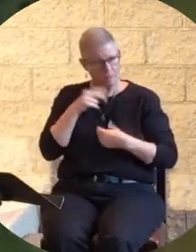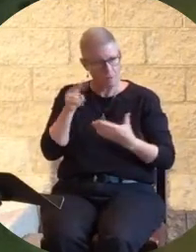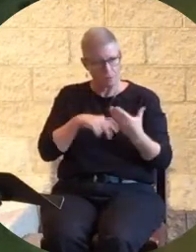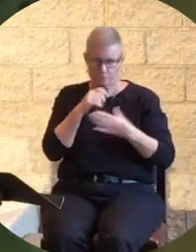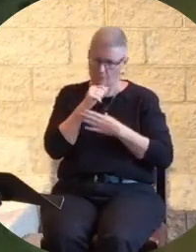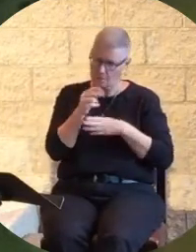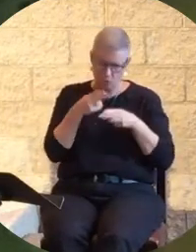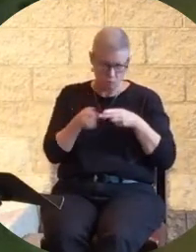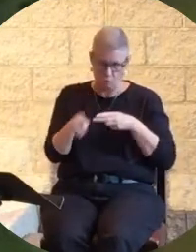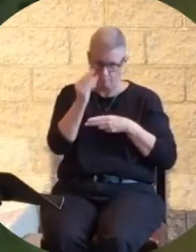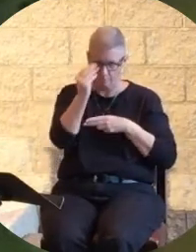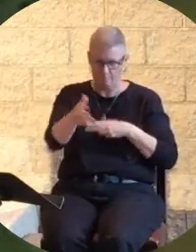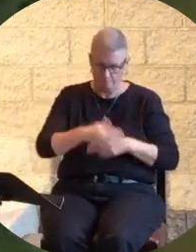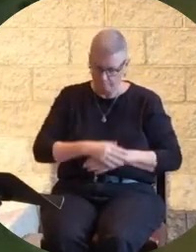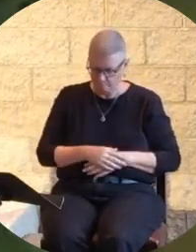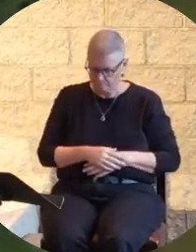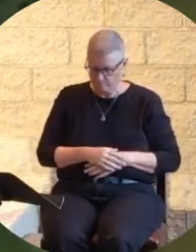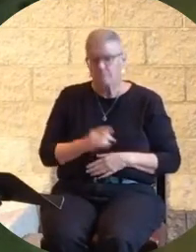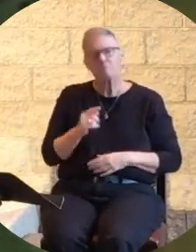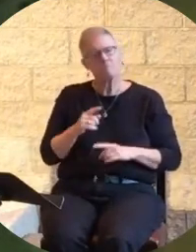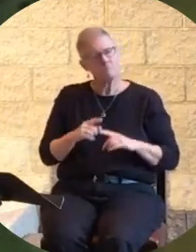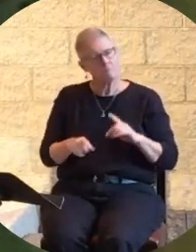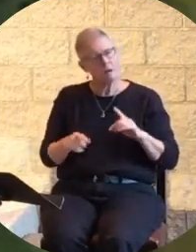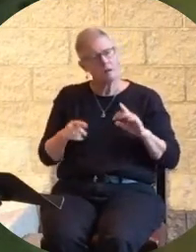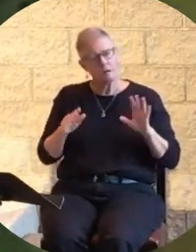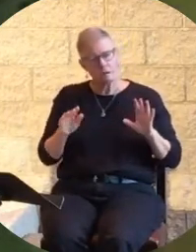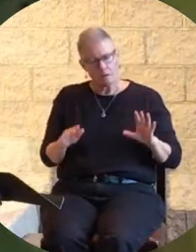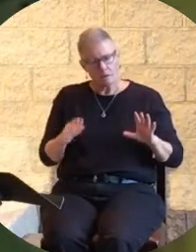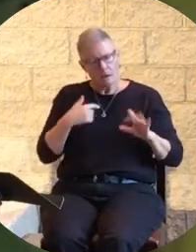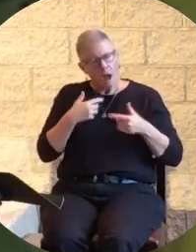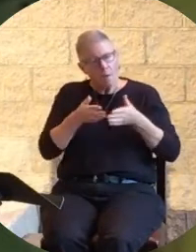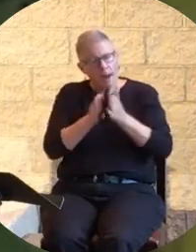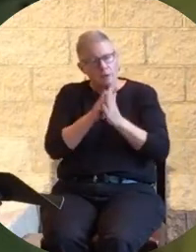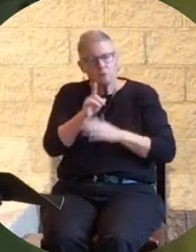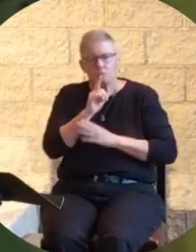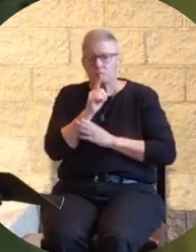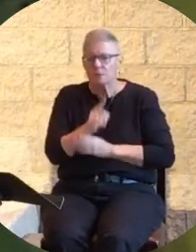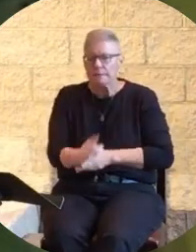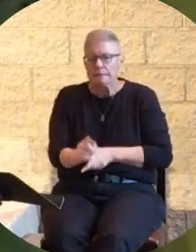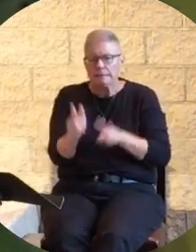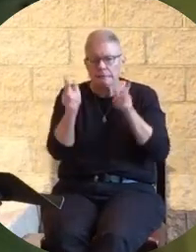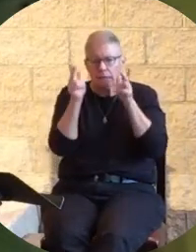short, but I would ask you to hear it